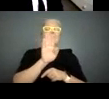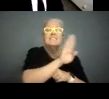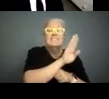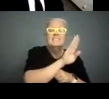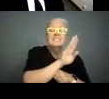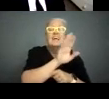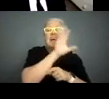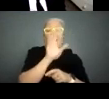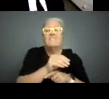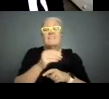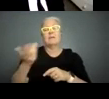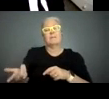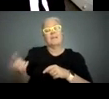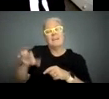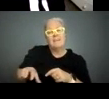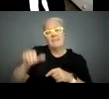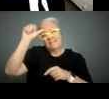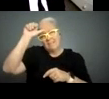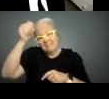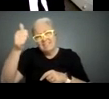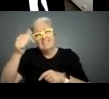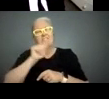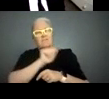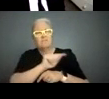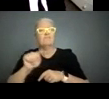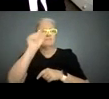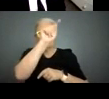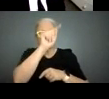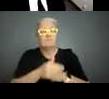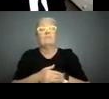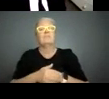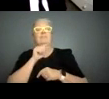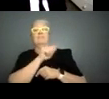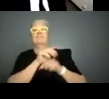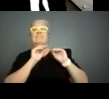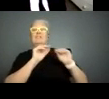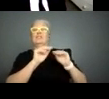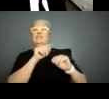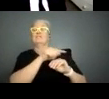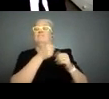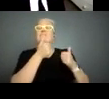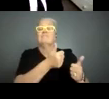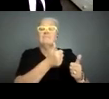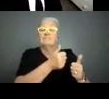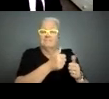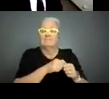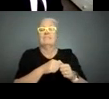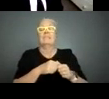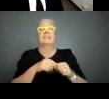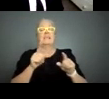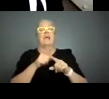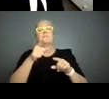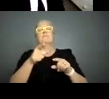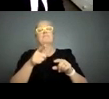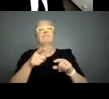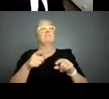India. And the scale, what these teachers can do by substituting a motorbike for a bicycle, they